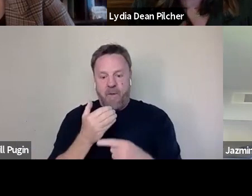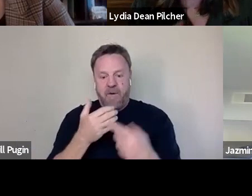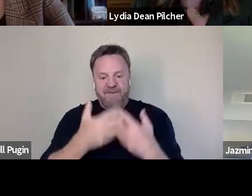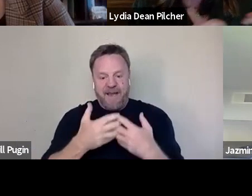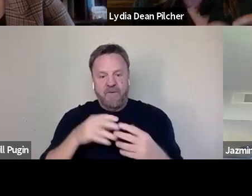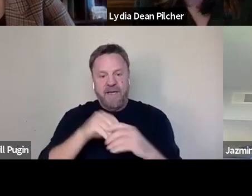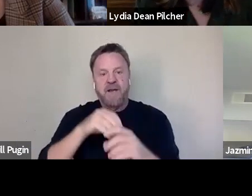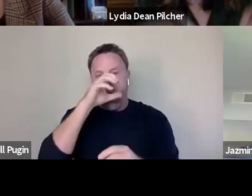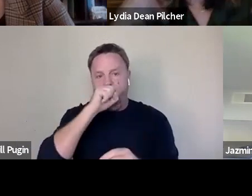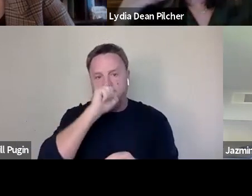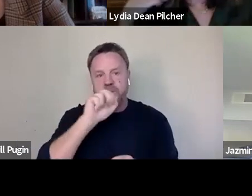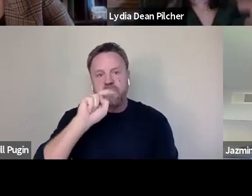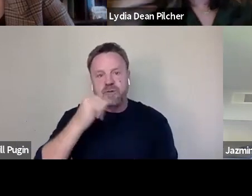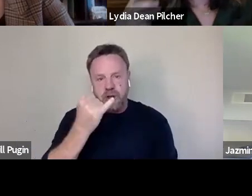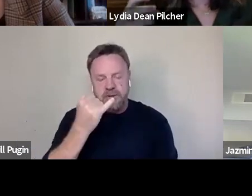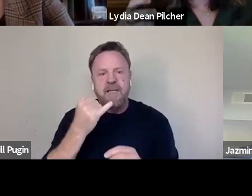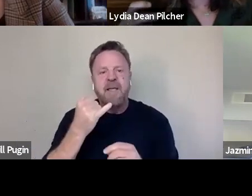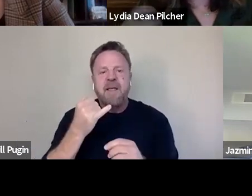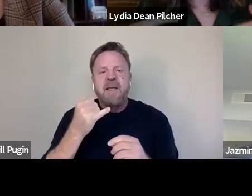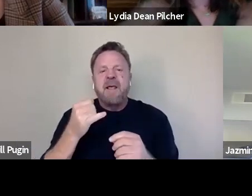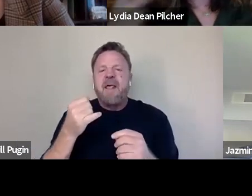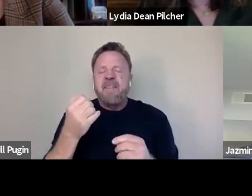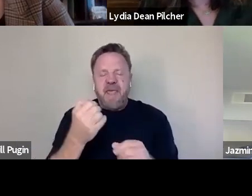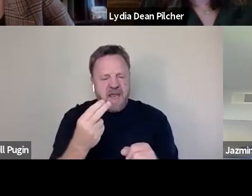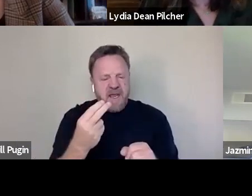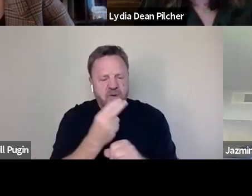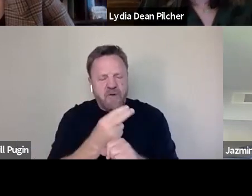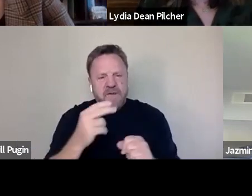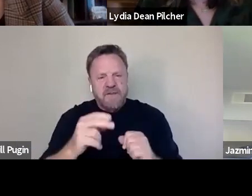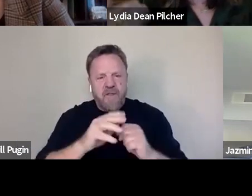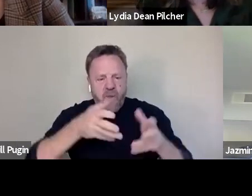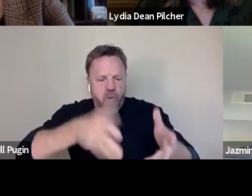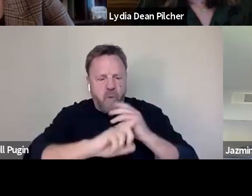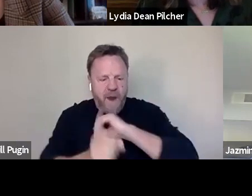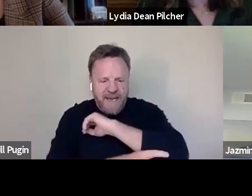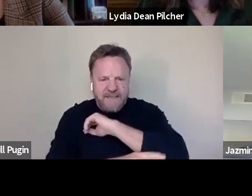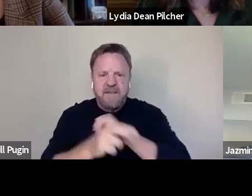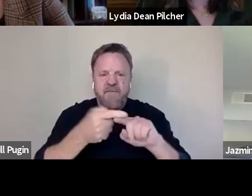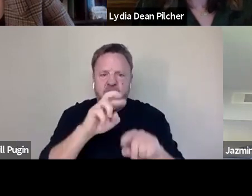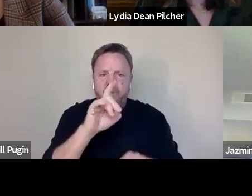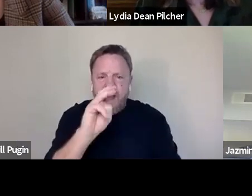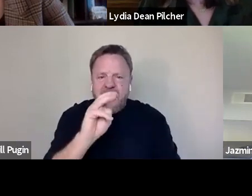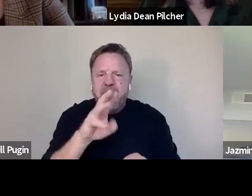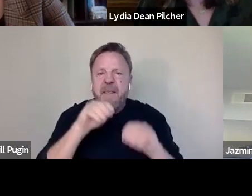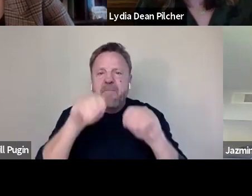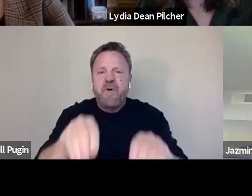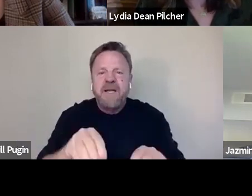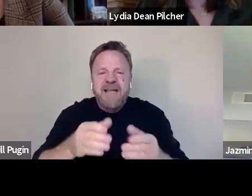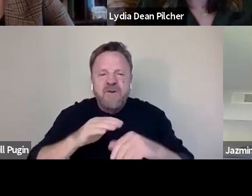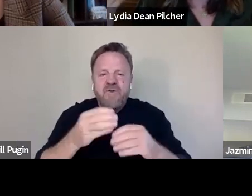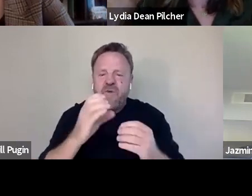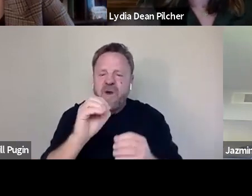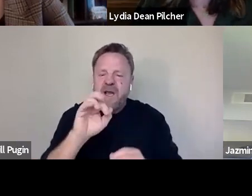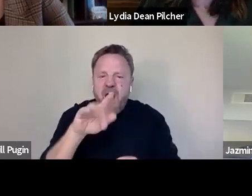Jersey, that because they took a lot of the radium waste and they put it into concrete and poured sidewalks and house